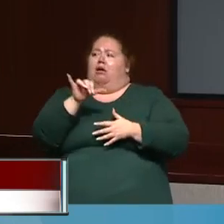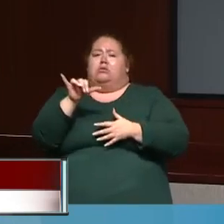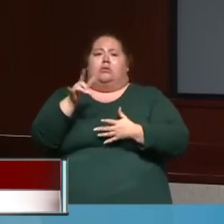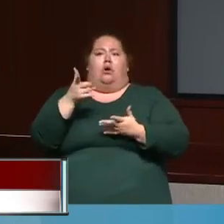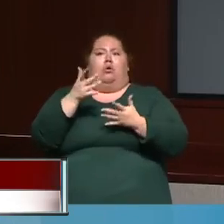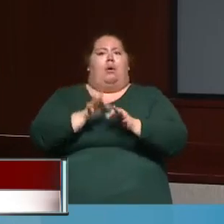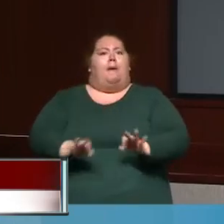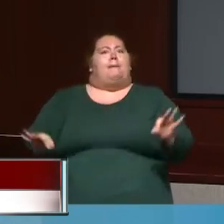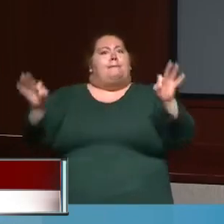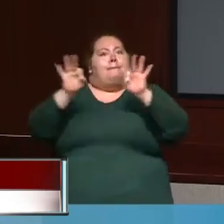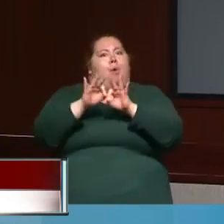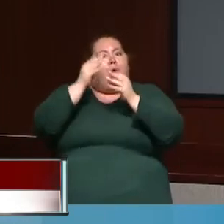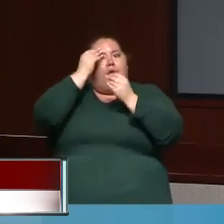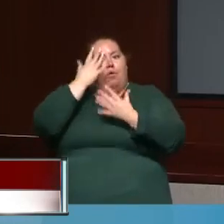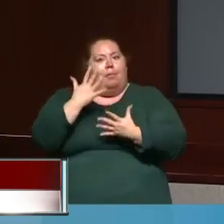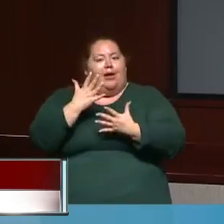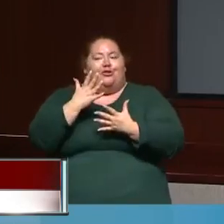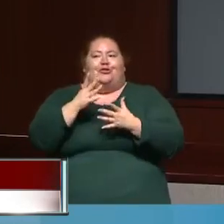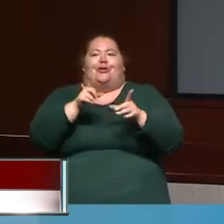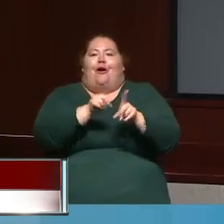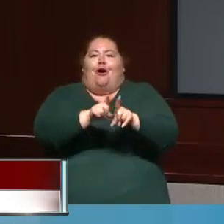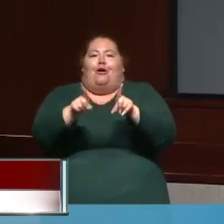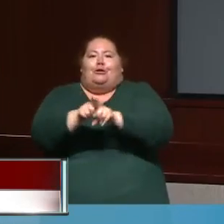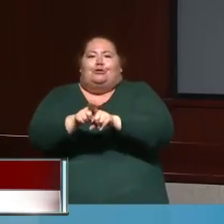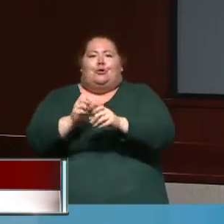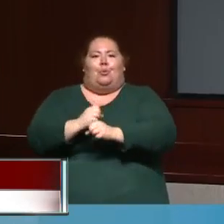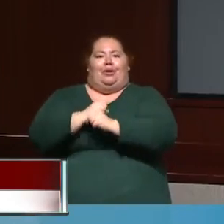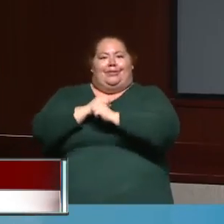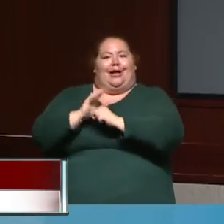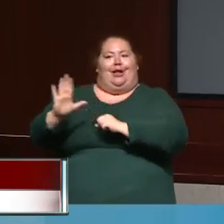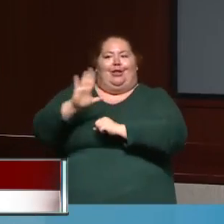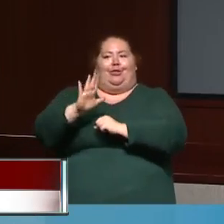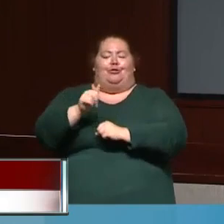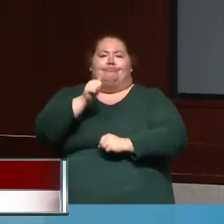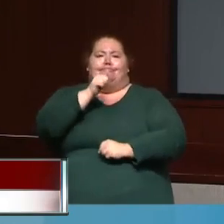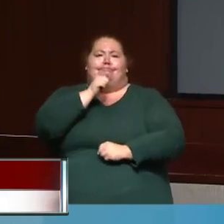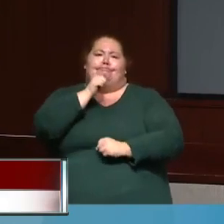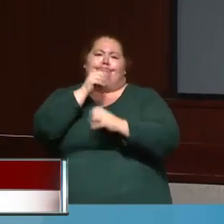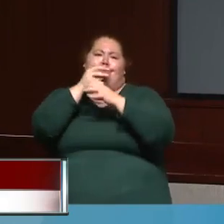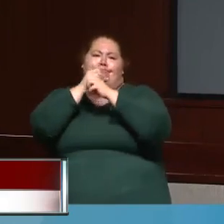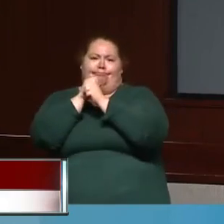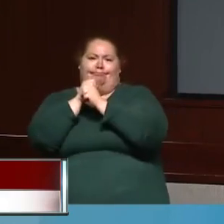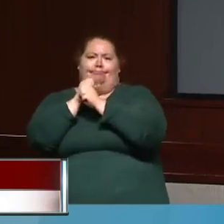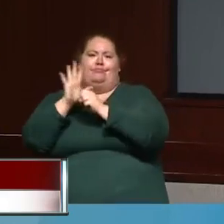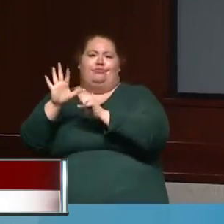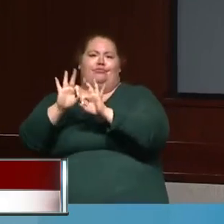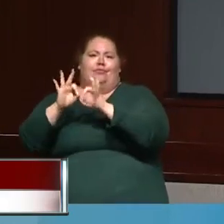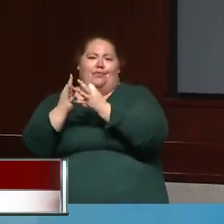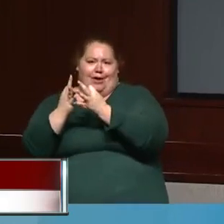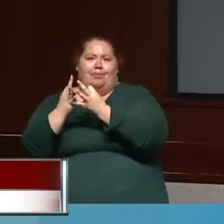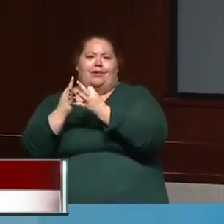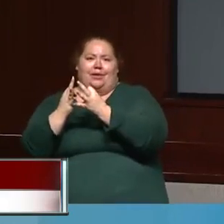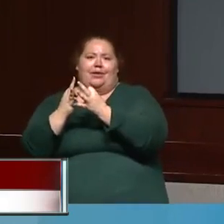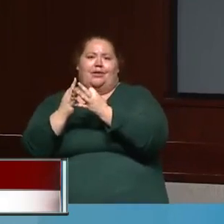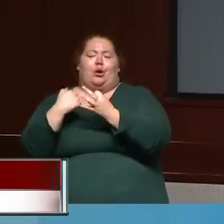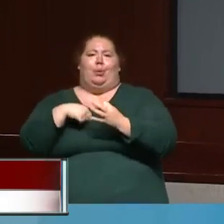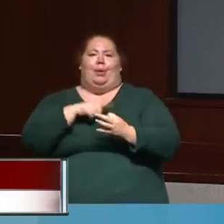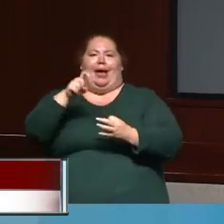really important to protect the privacy of those family members. And so that's the balance that we try to weigh each